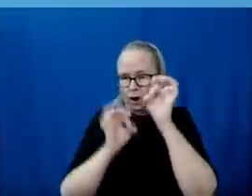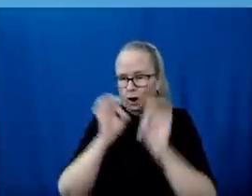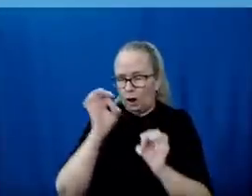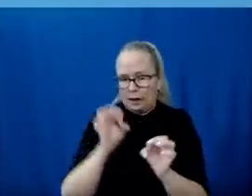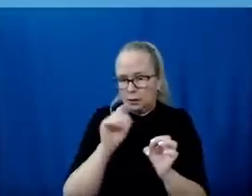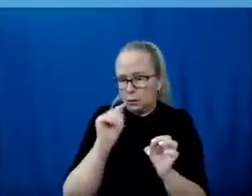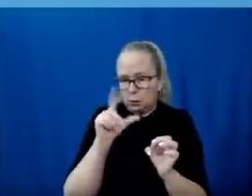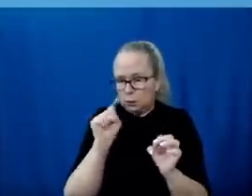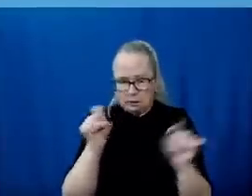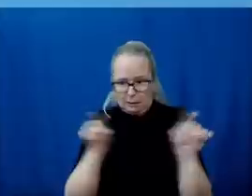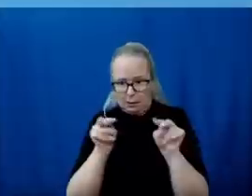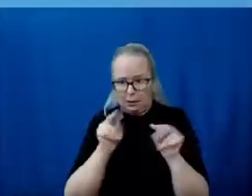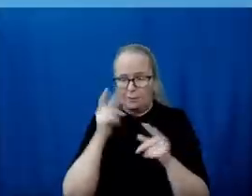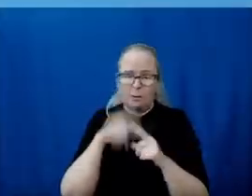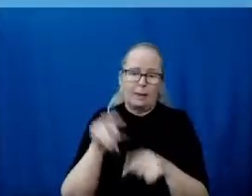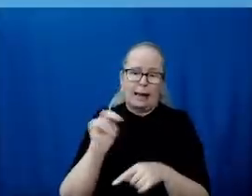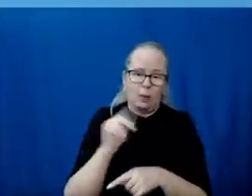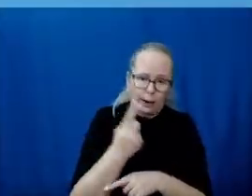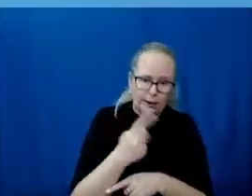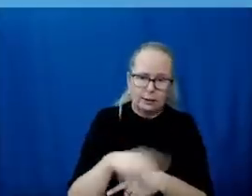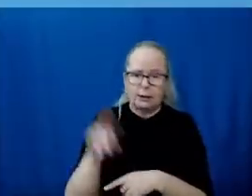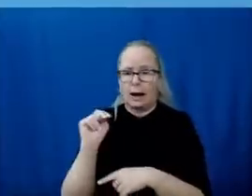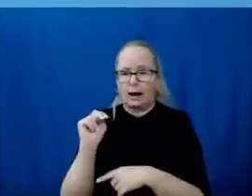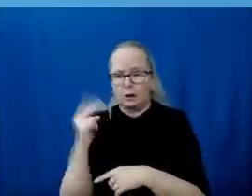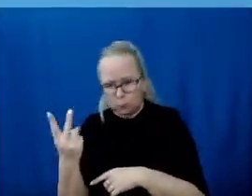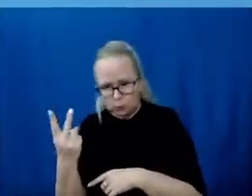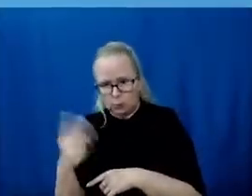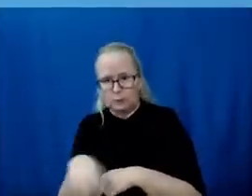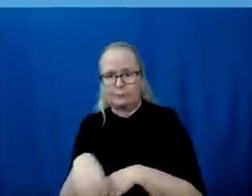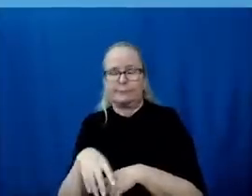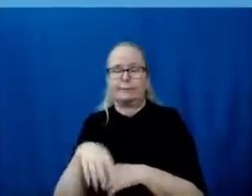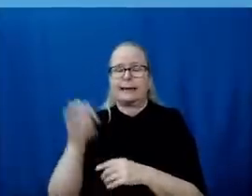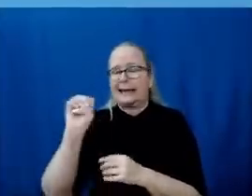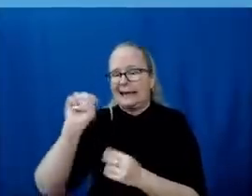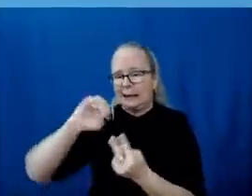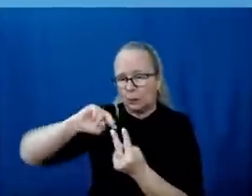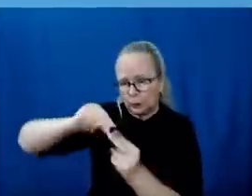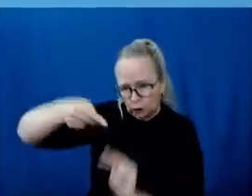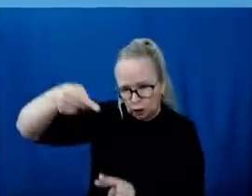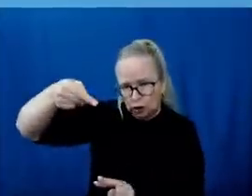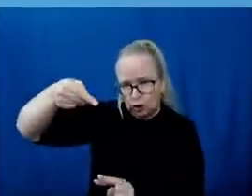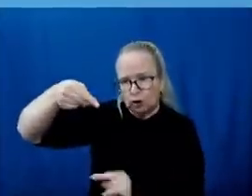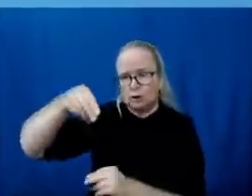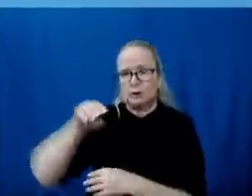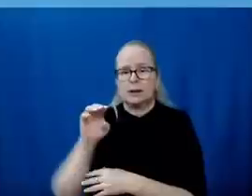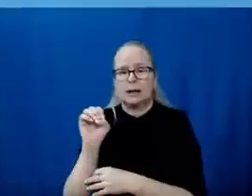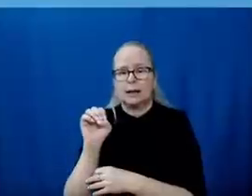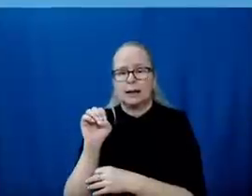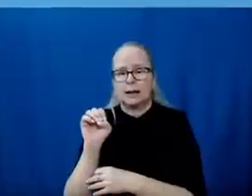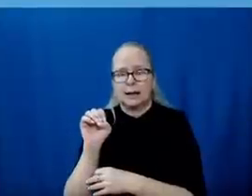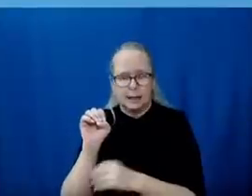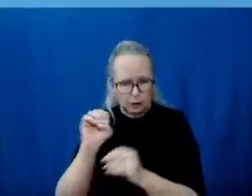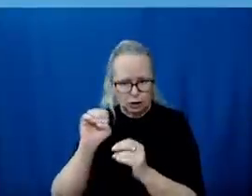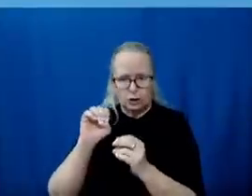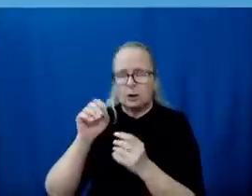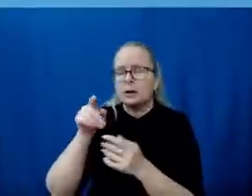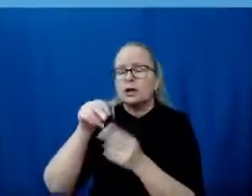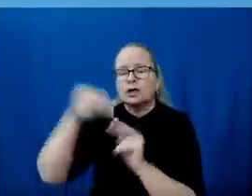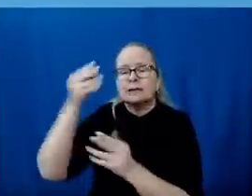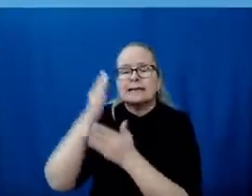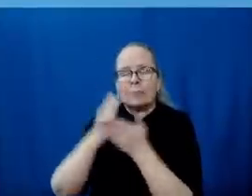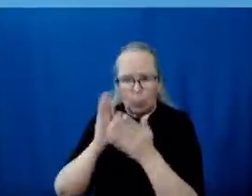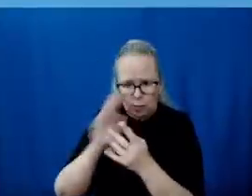tools, N1 or N2 or our E gene or some of the others that we're experimenting with, but some of them will work.